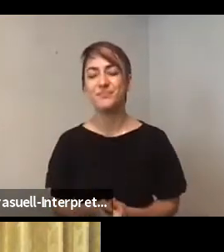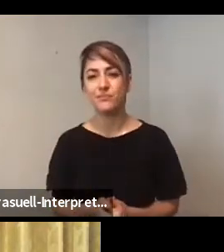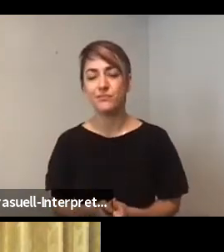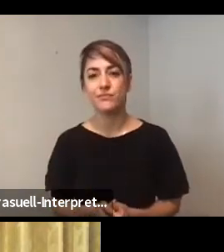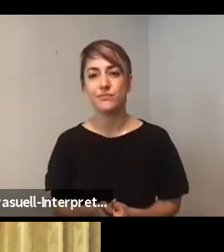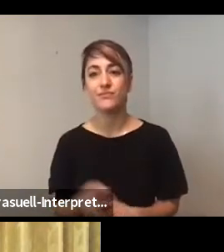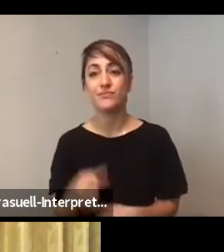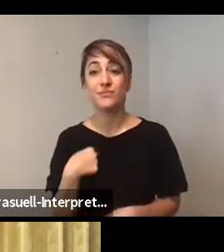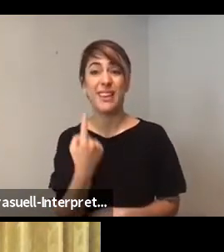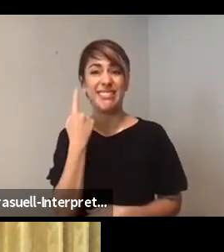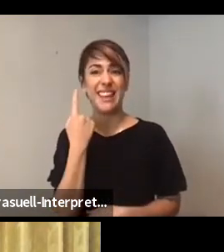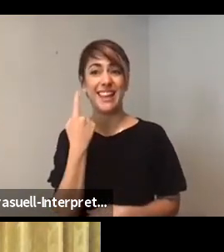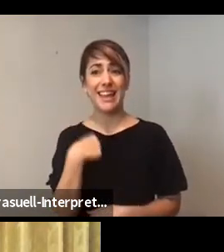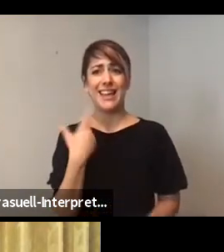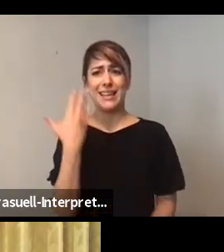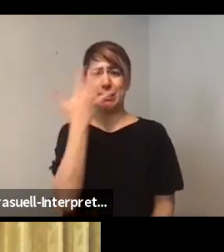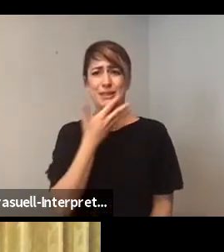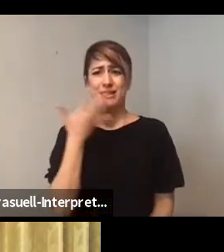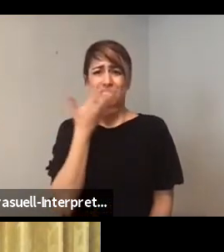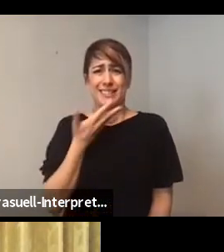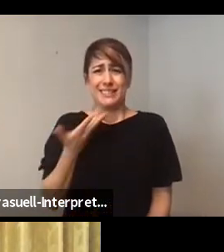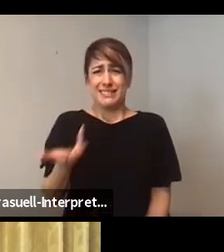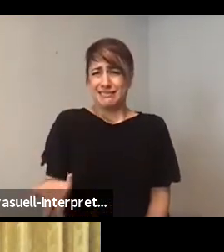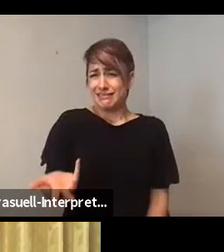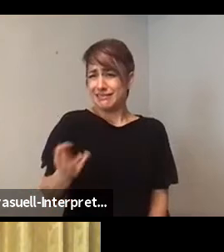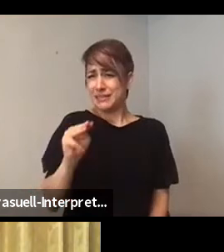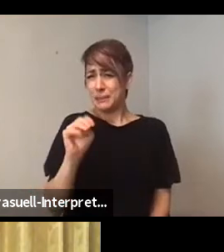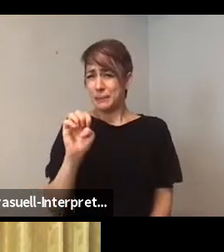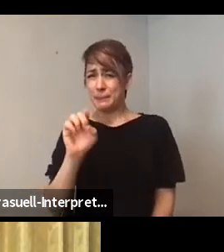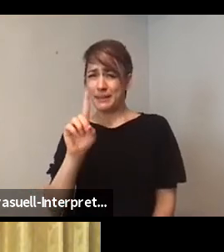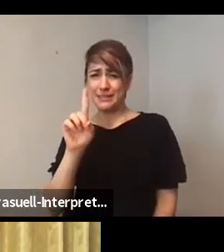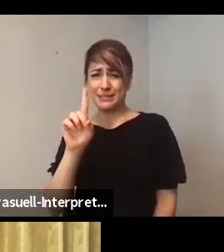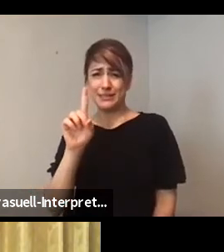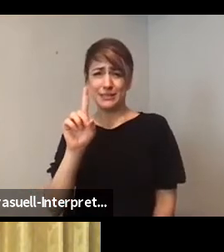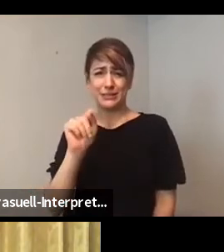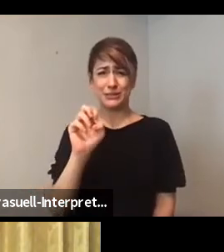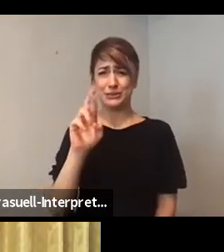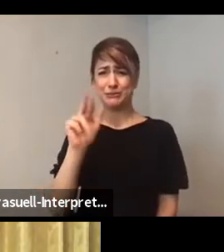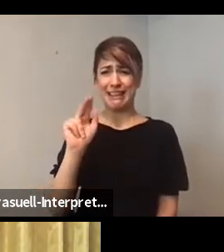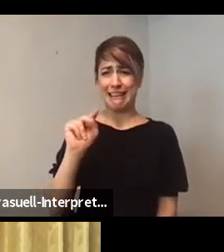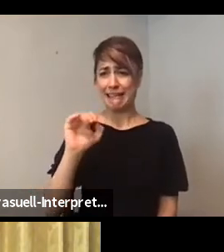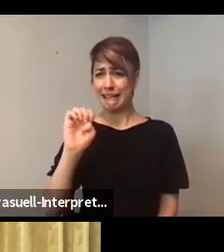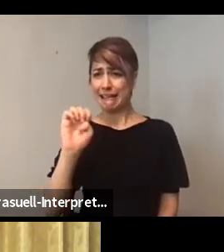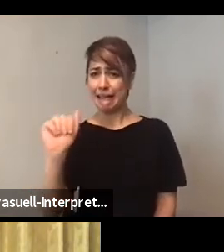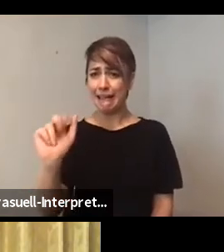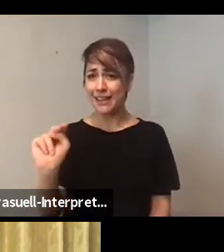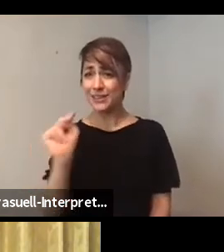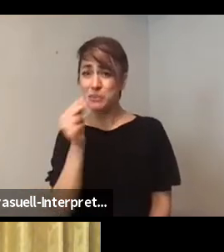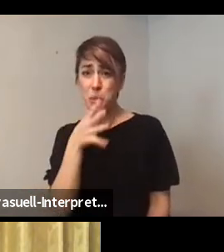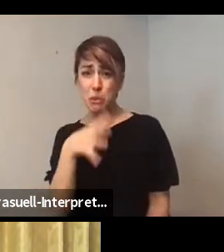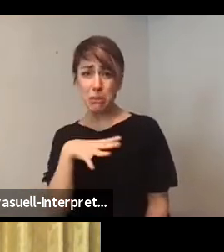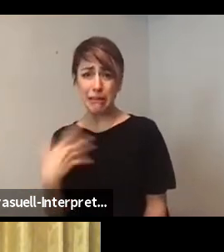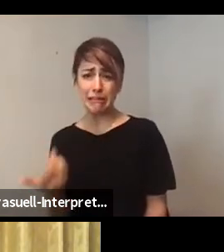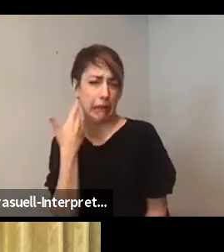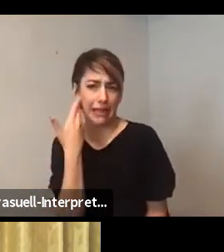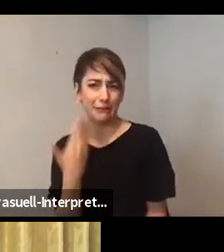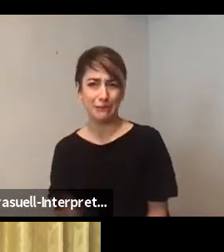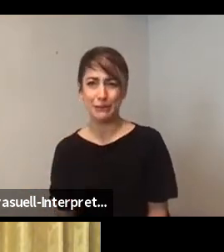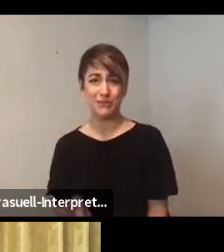think I look like a Mediterranean woman. I would say, but not so sure. Black hair, and